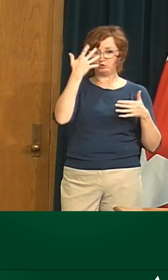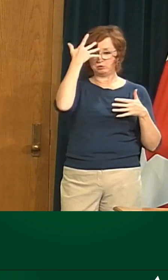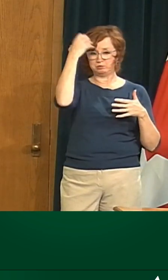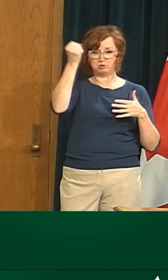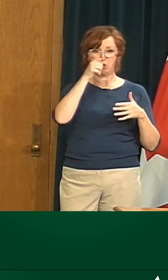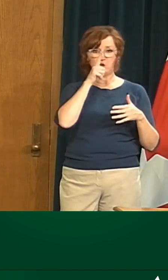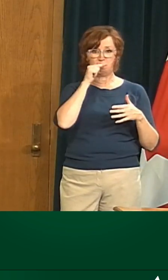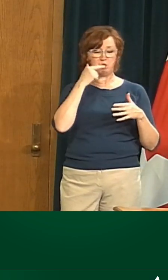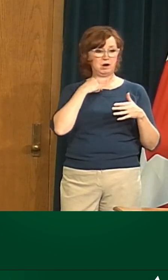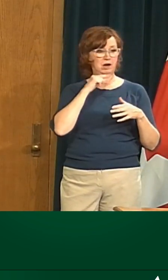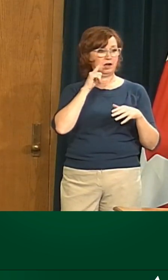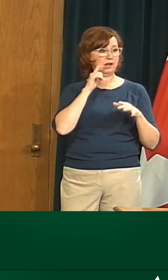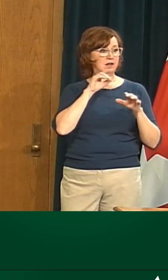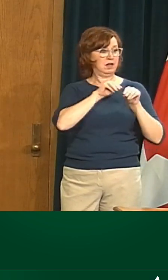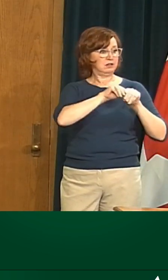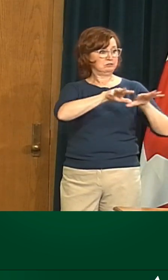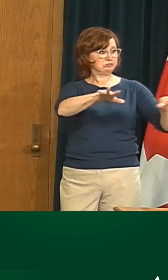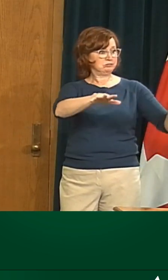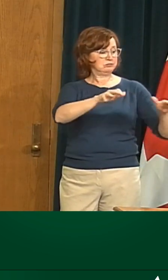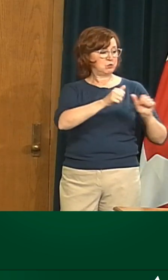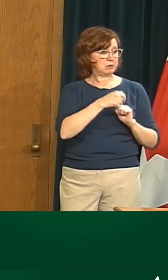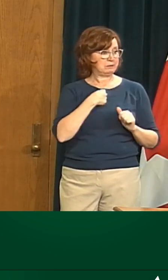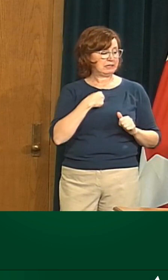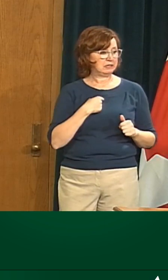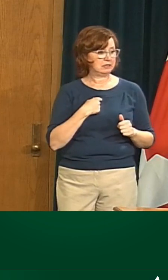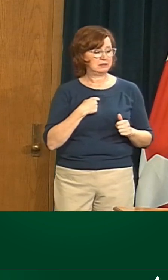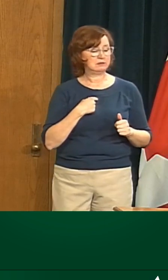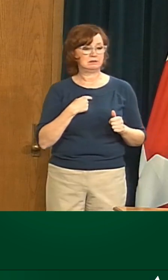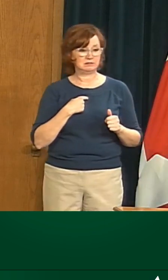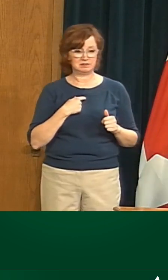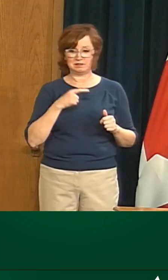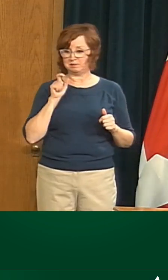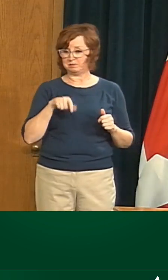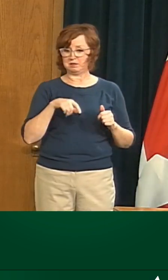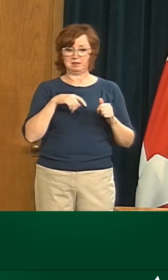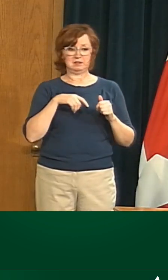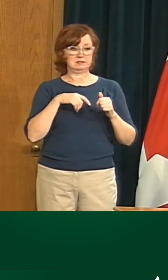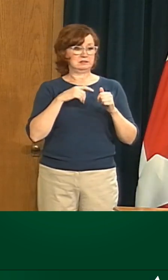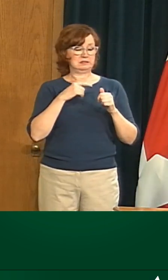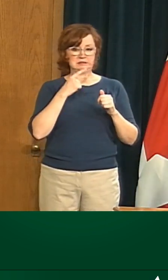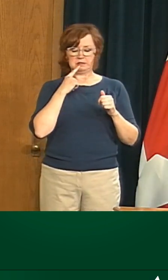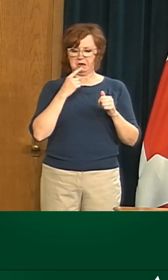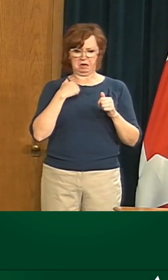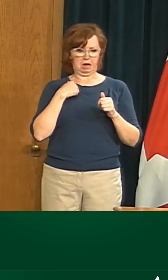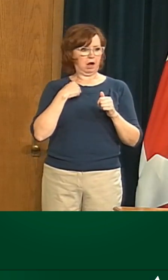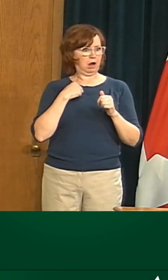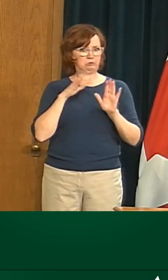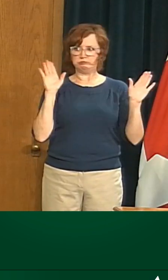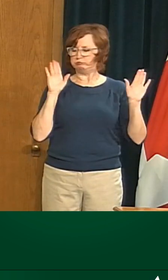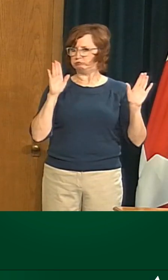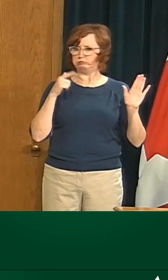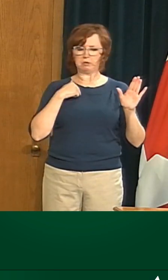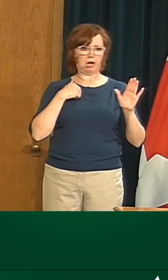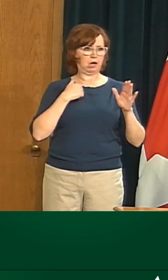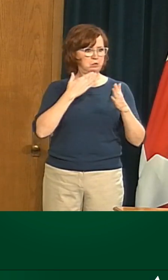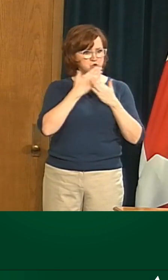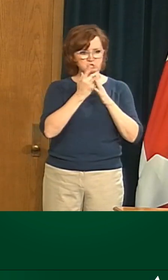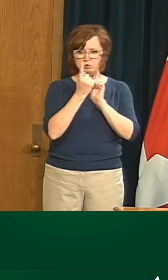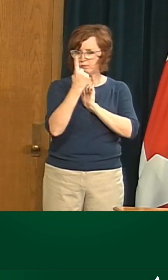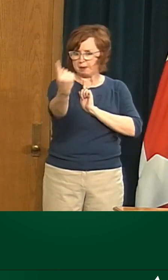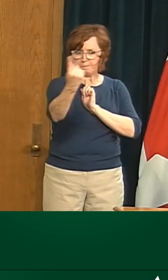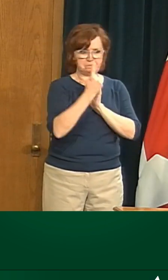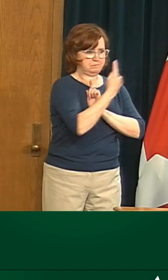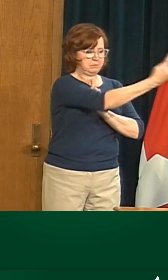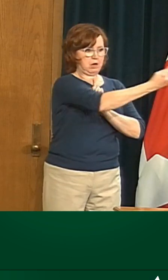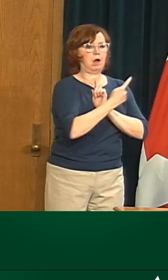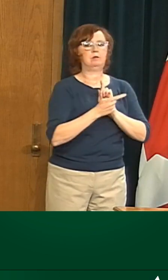as we maintain physical distancing and we are able to investigate each new case, if we